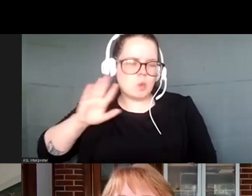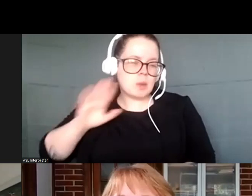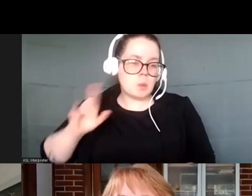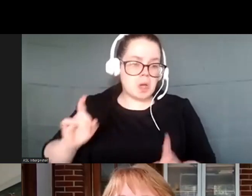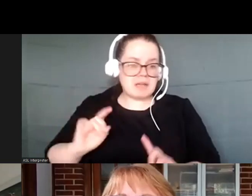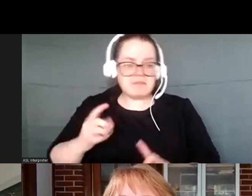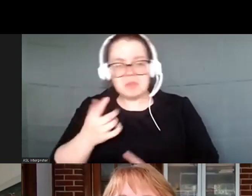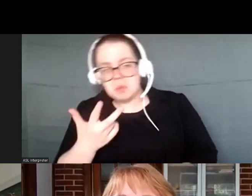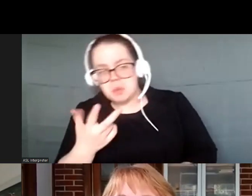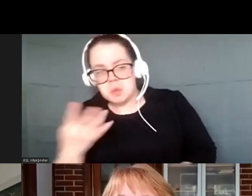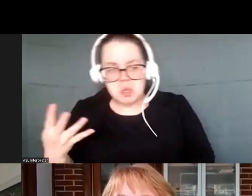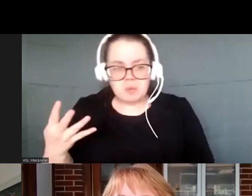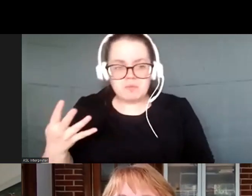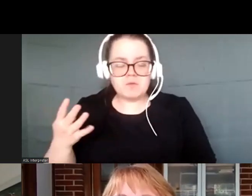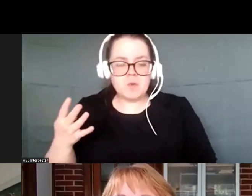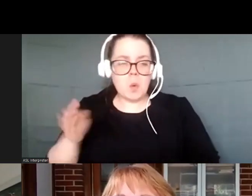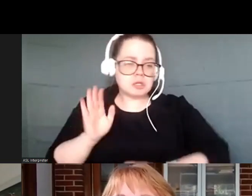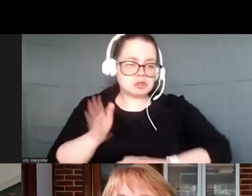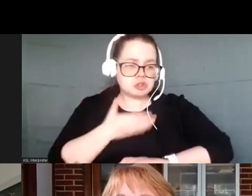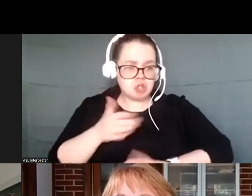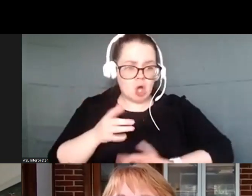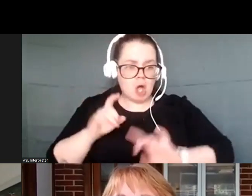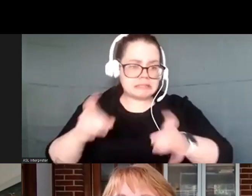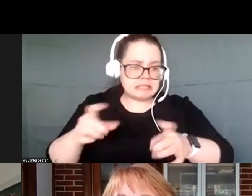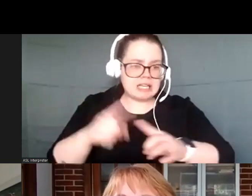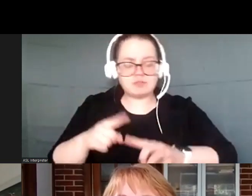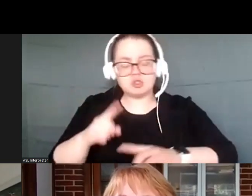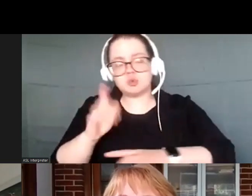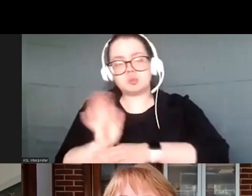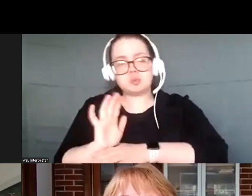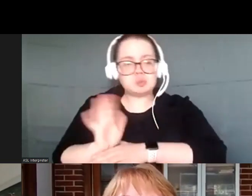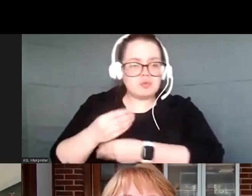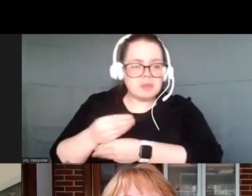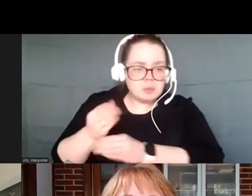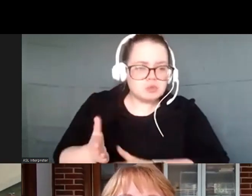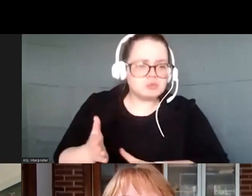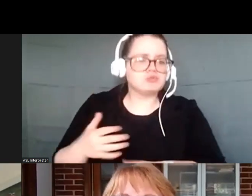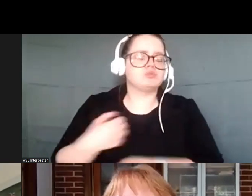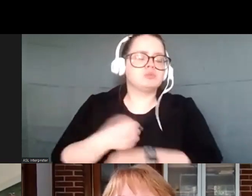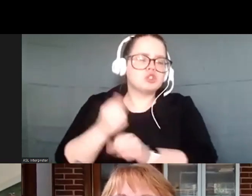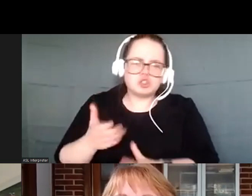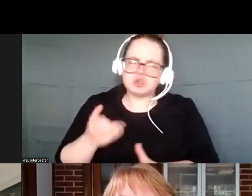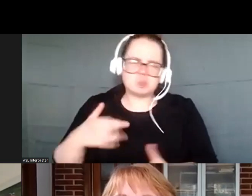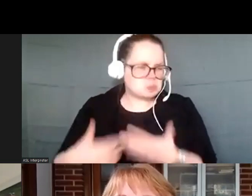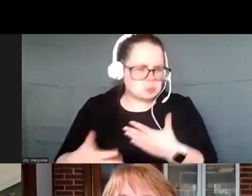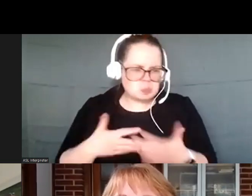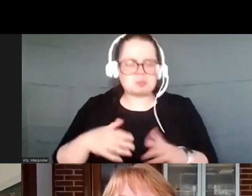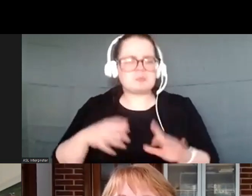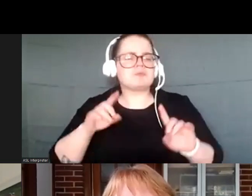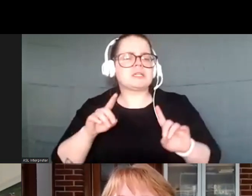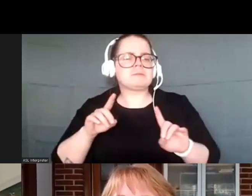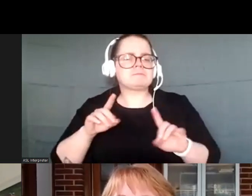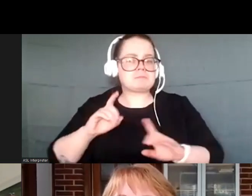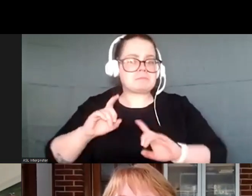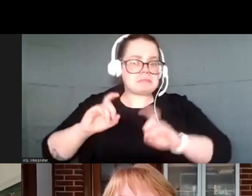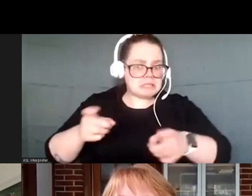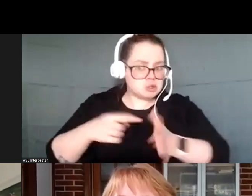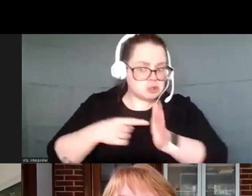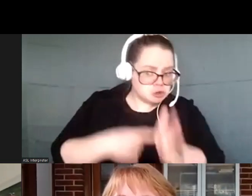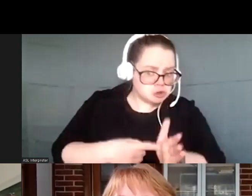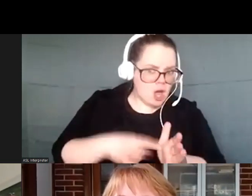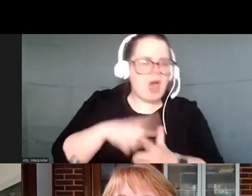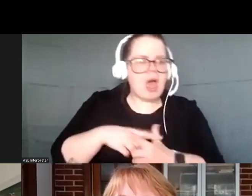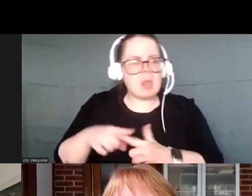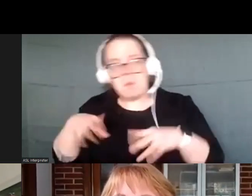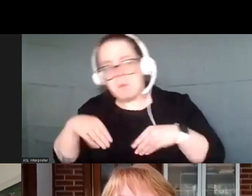them. And that's what we're going to do, in addition to, you know, trying to get an agent who will pitch to other music supervisors. So I think, yeah, still look